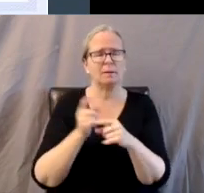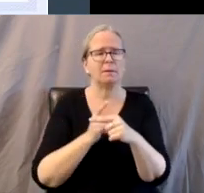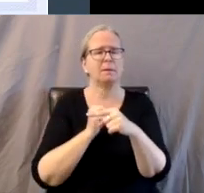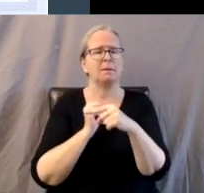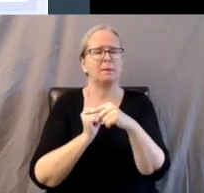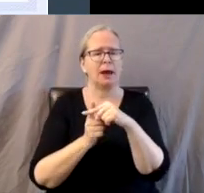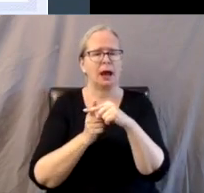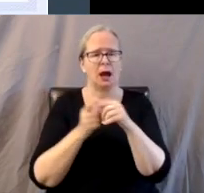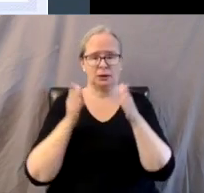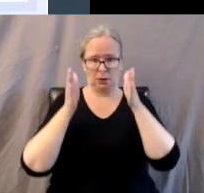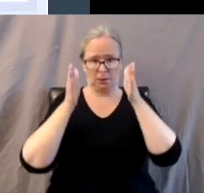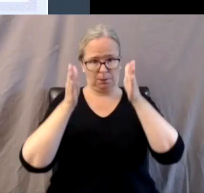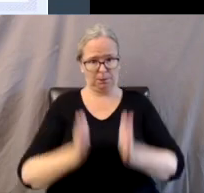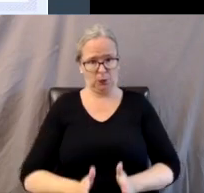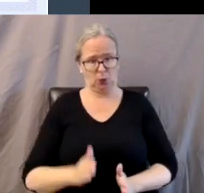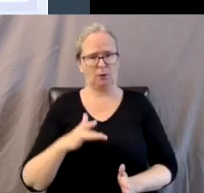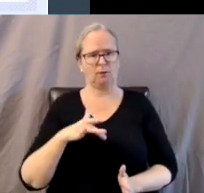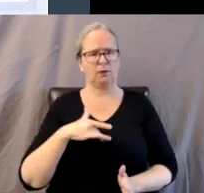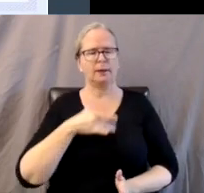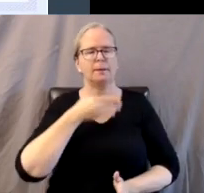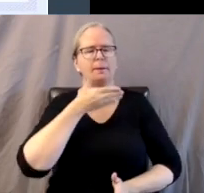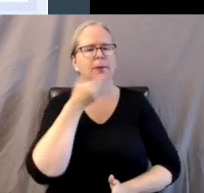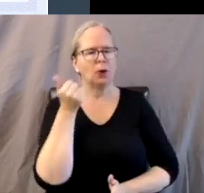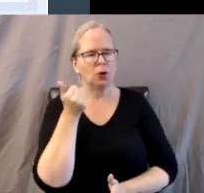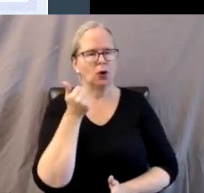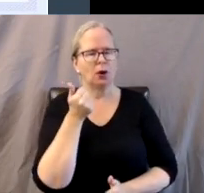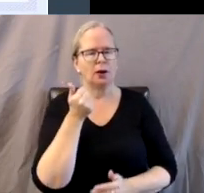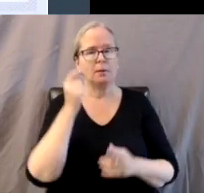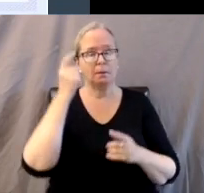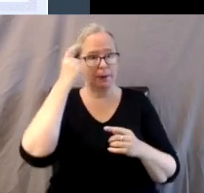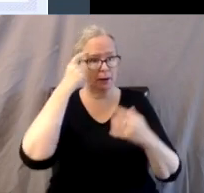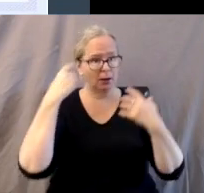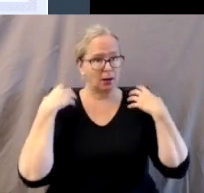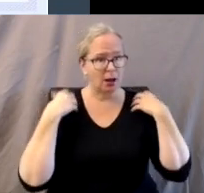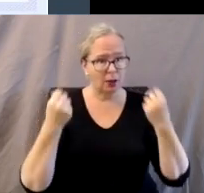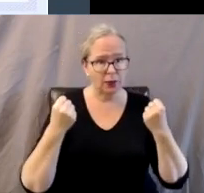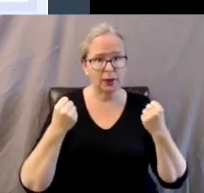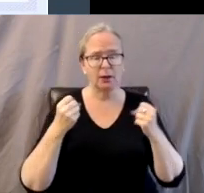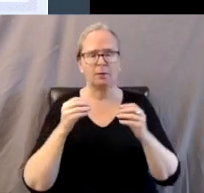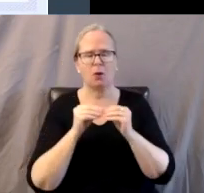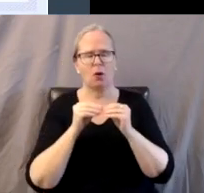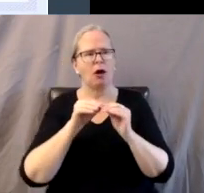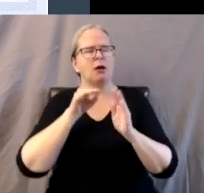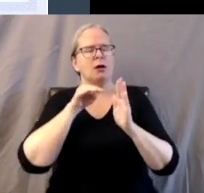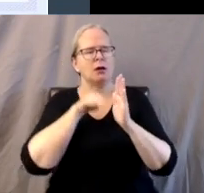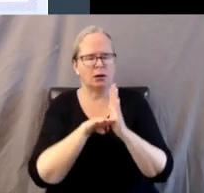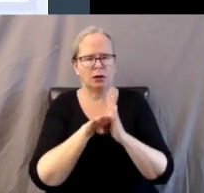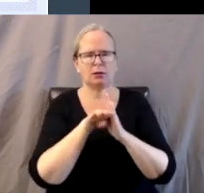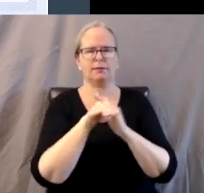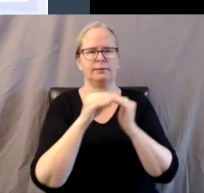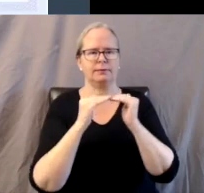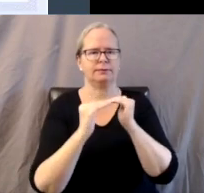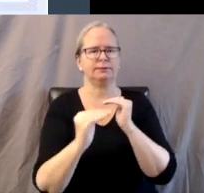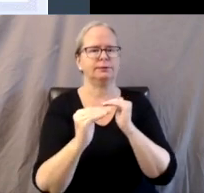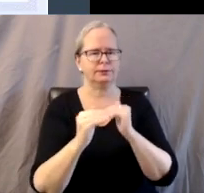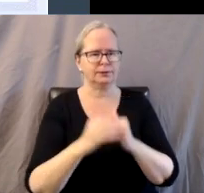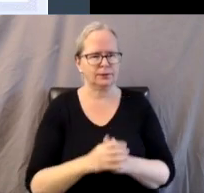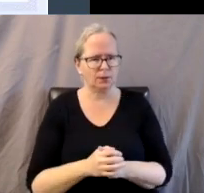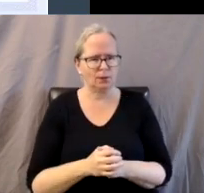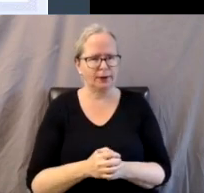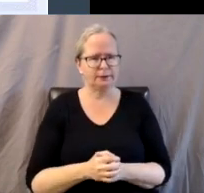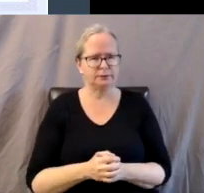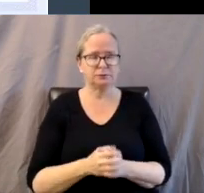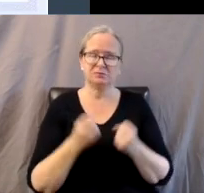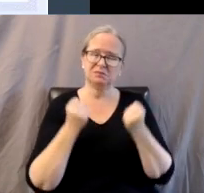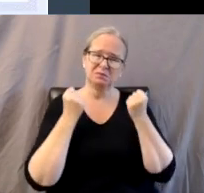income can lead to a better distribution of income and wealth across the board. It's difficult to stop attributing